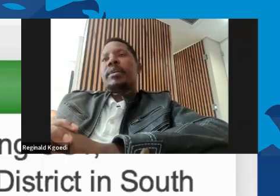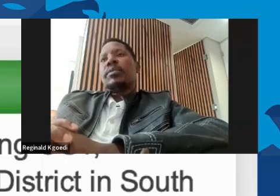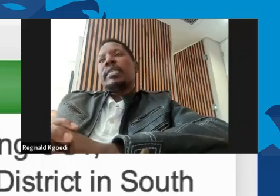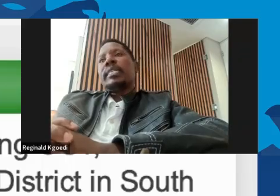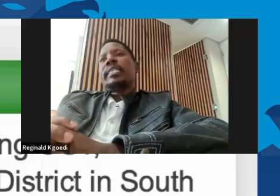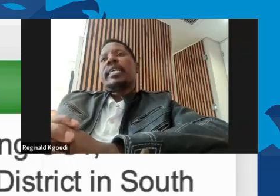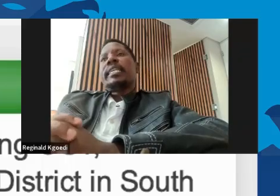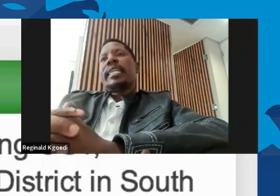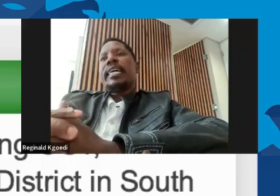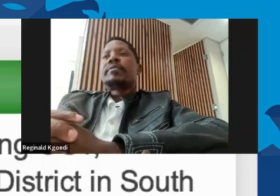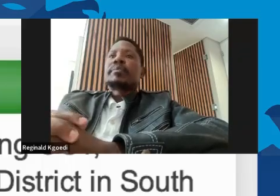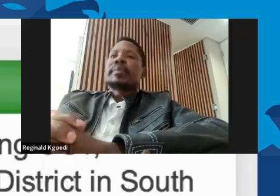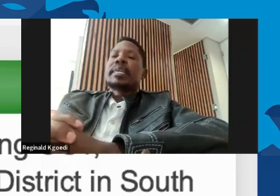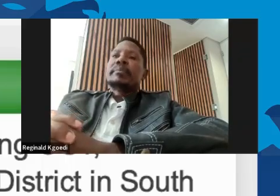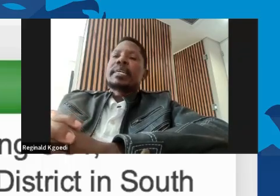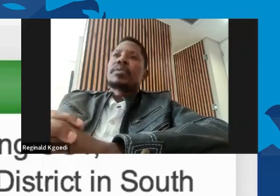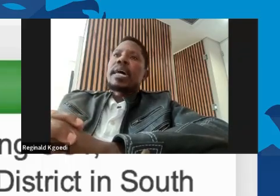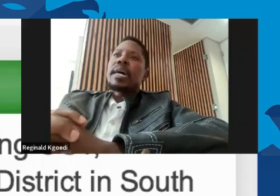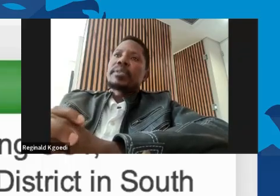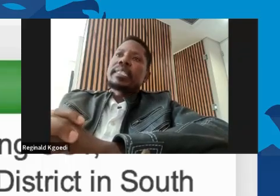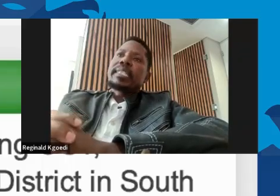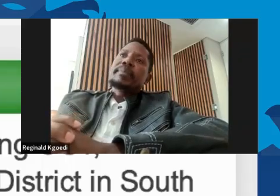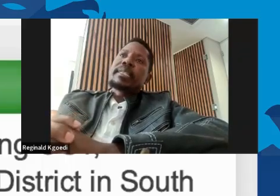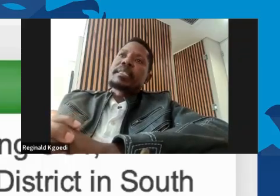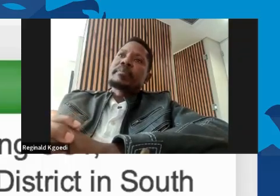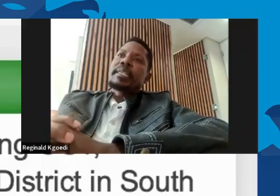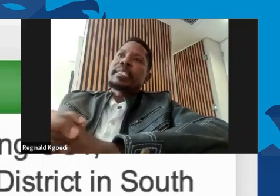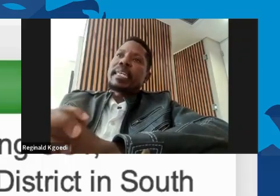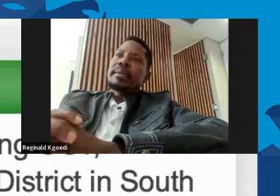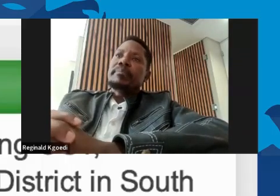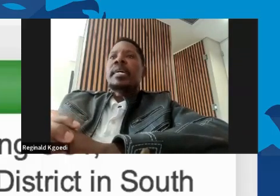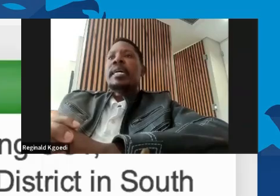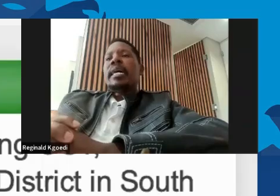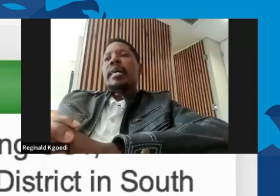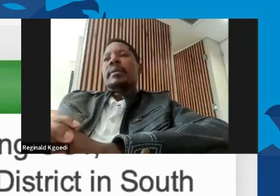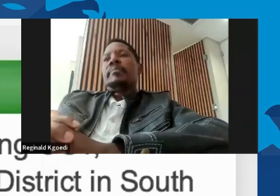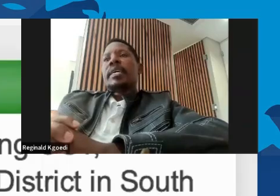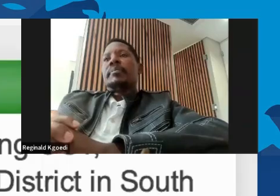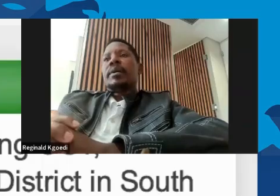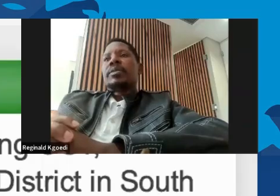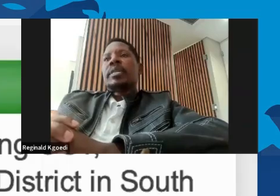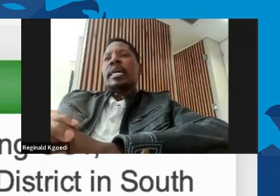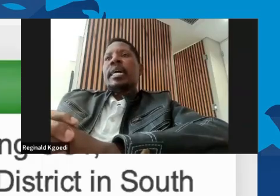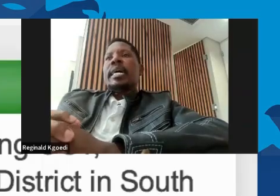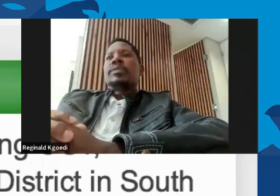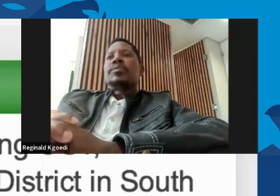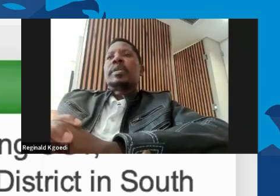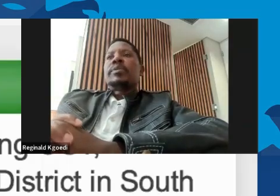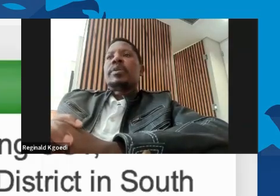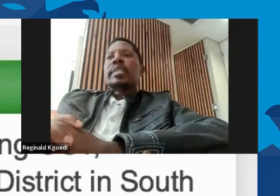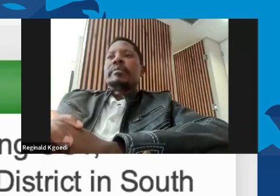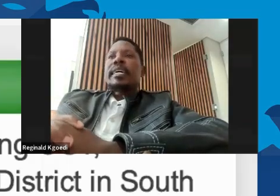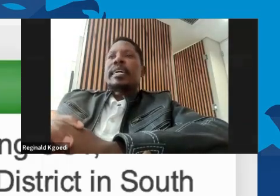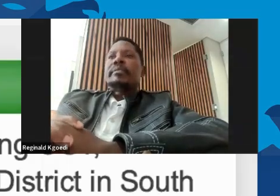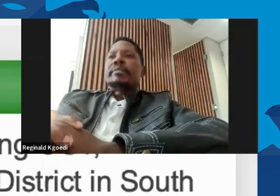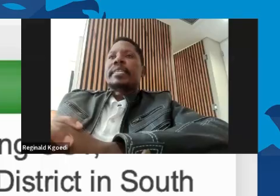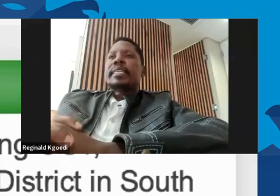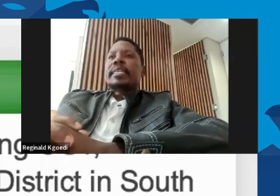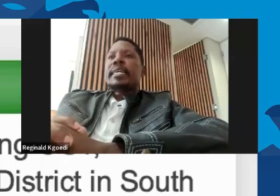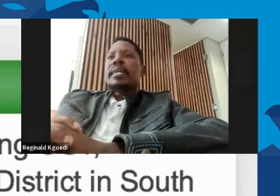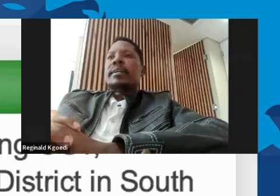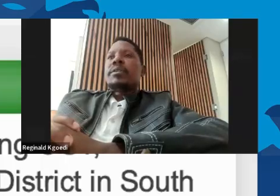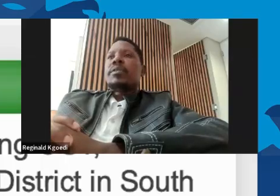need to piggyback on it and learn from them as to how did that municipality came about. And we don't even